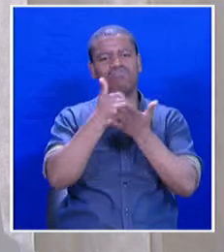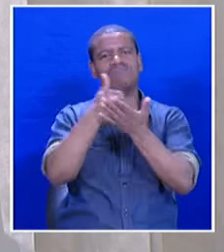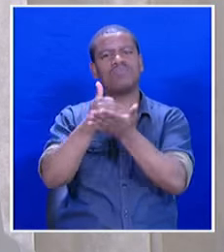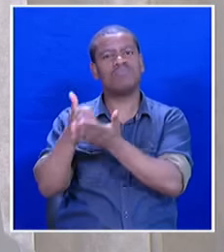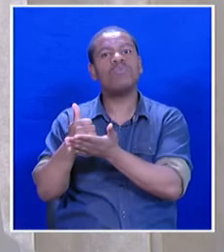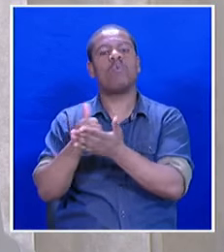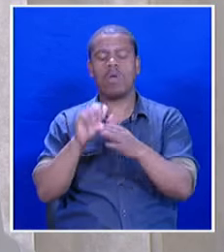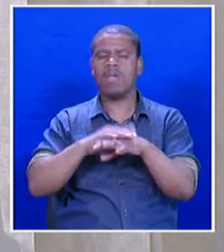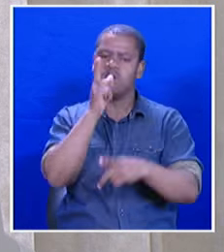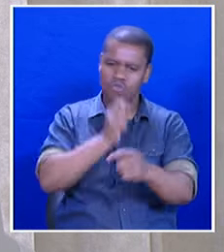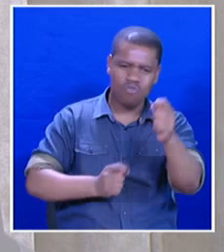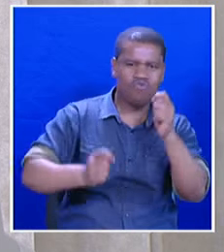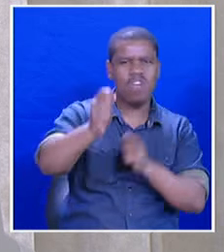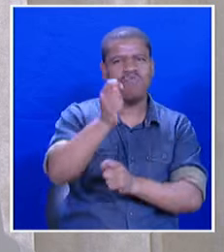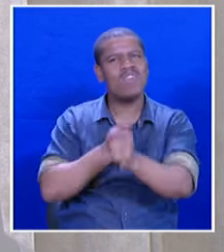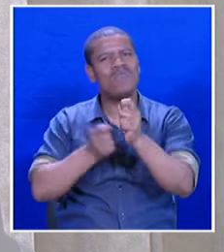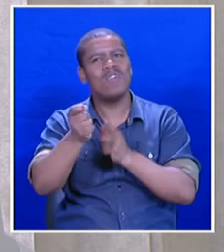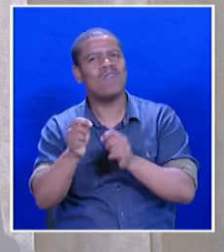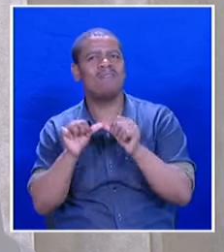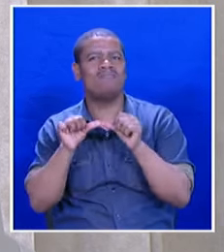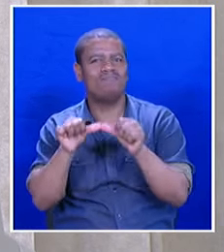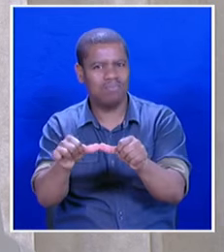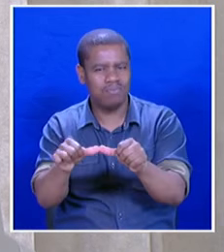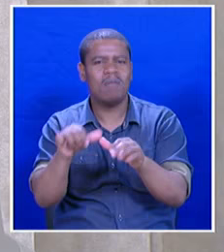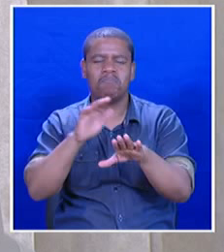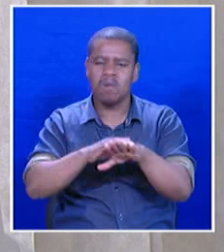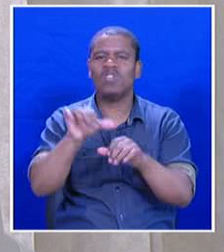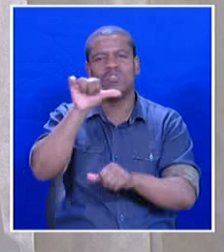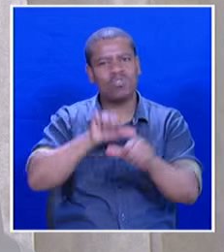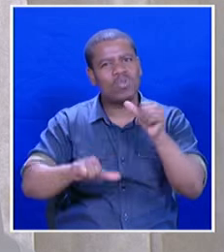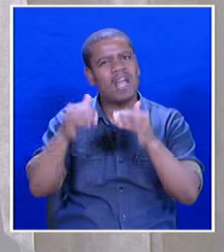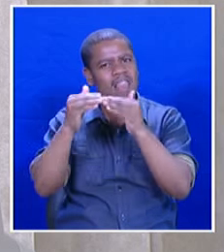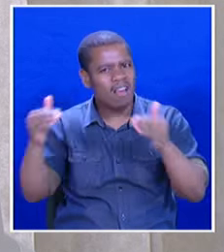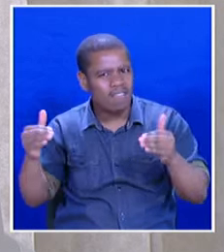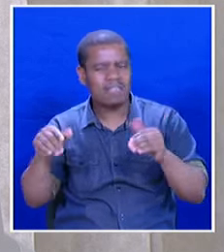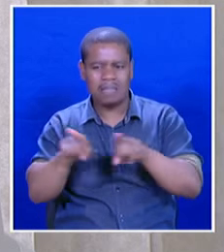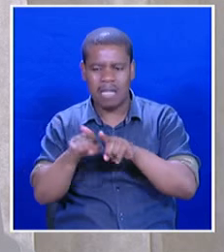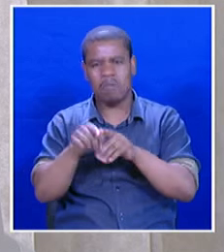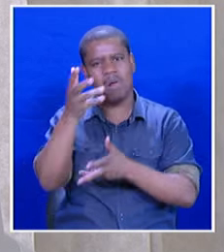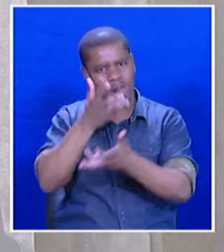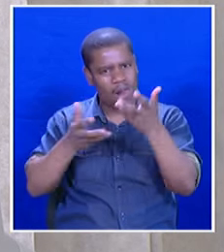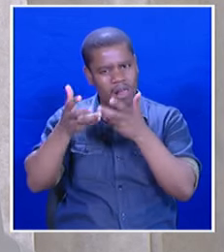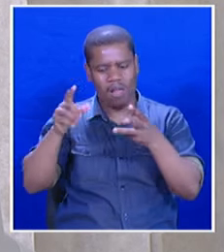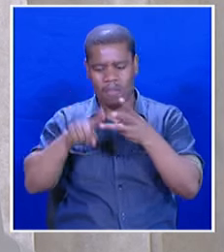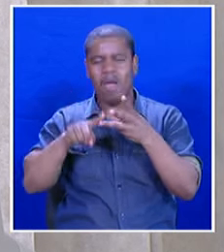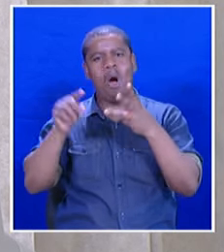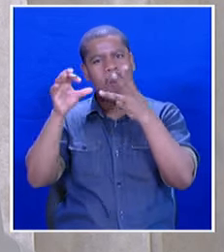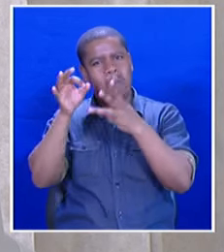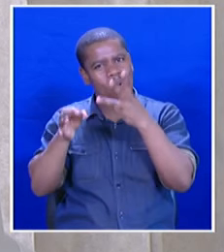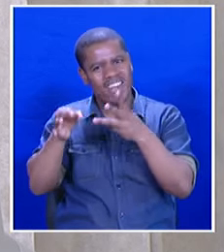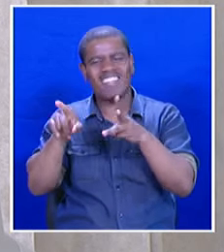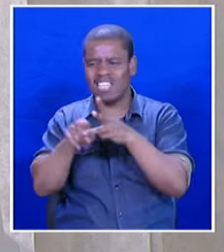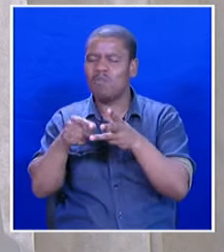way we deal with them, both at a social level, at a political level. And that is what we do.